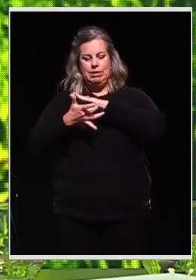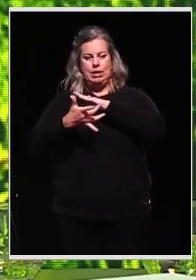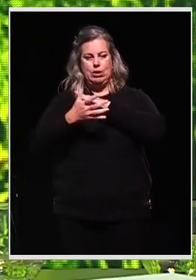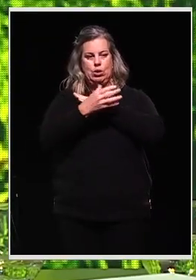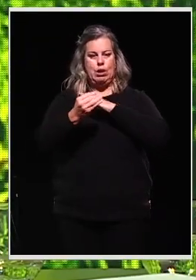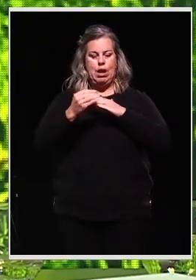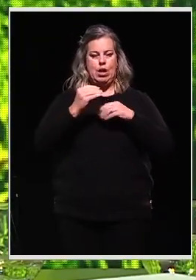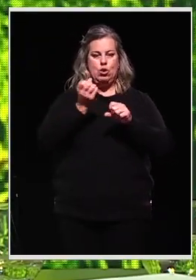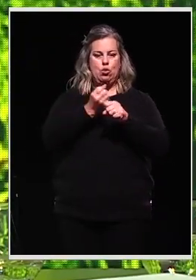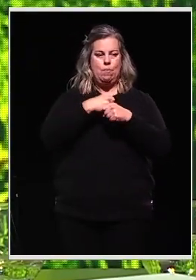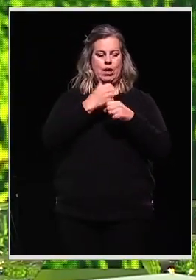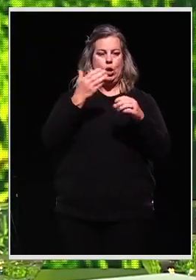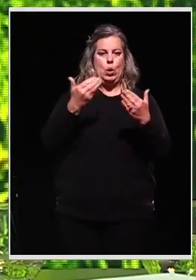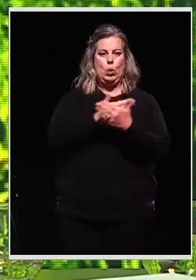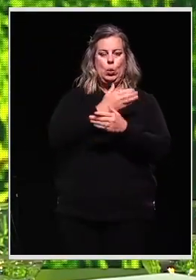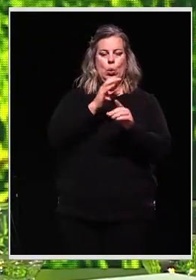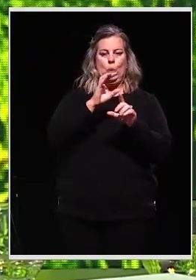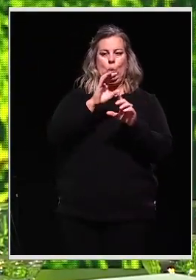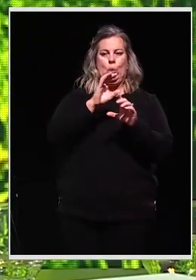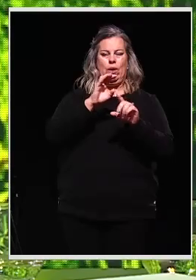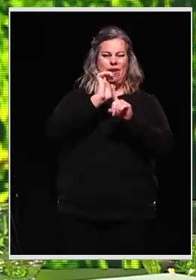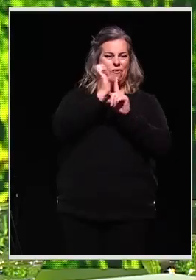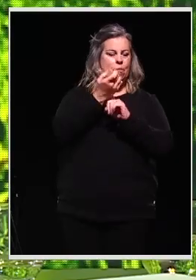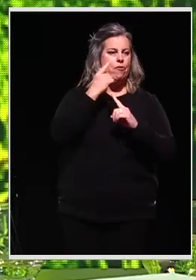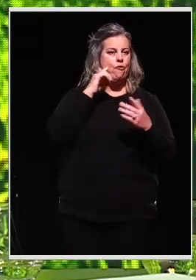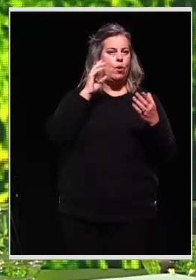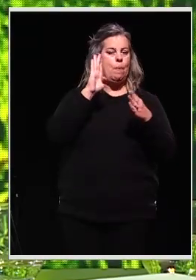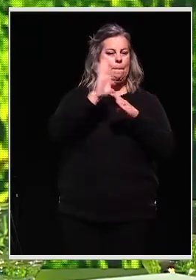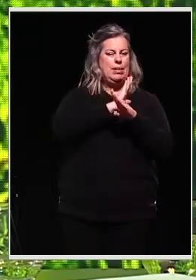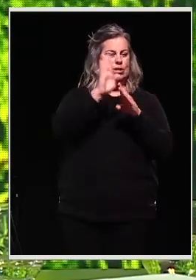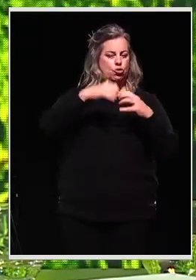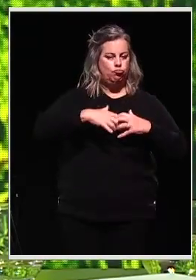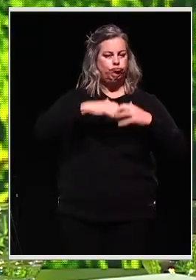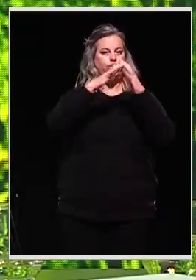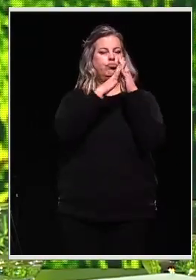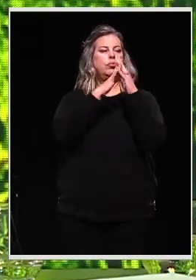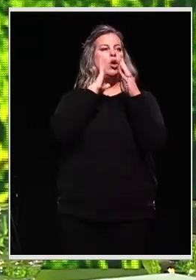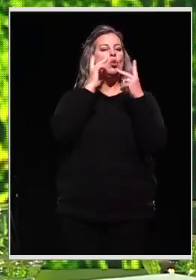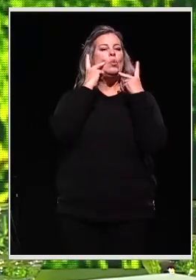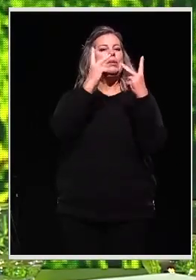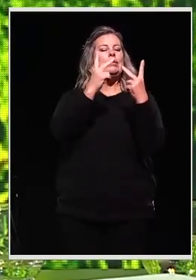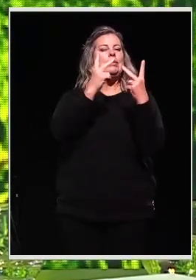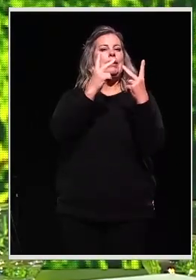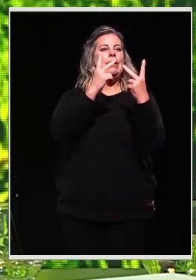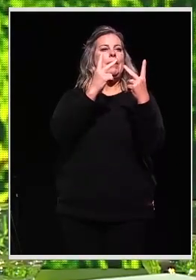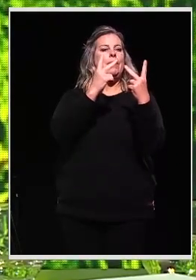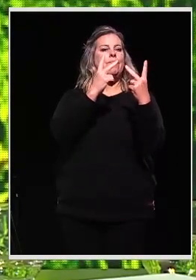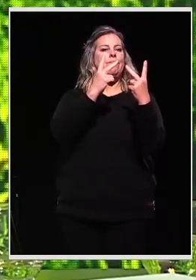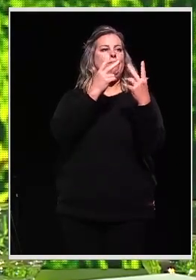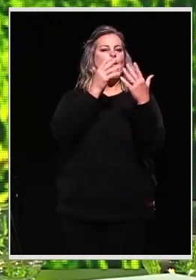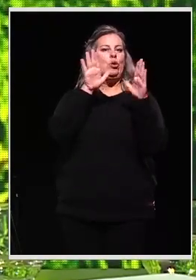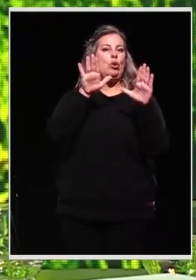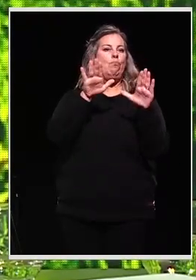new businesses to launch and create jobs, are where we're going to see the greatest speed with which we can act and the greatest impact